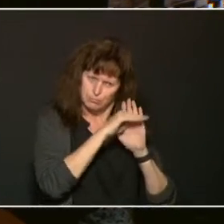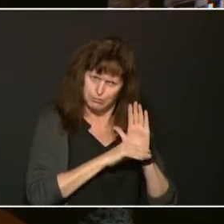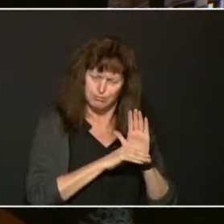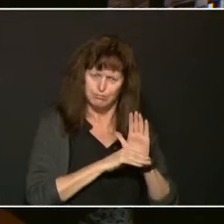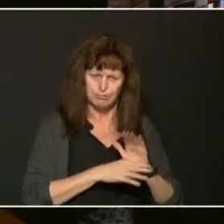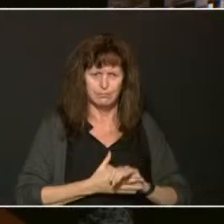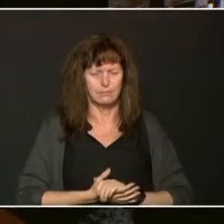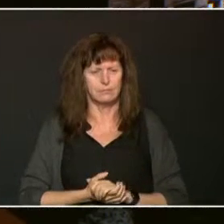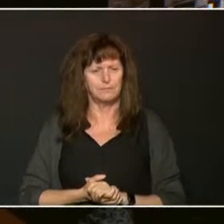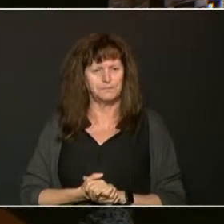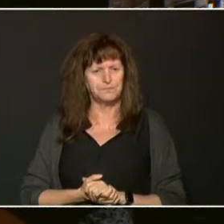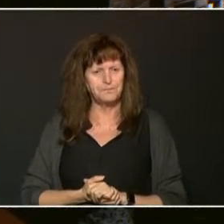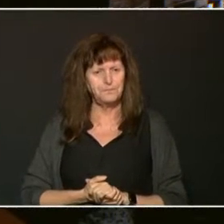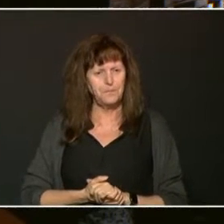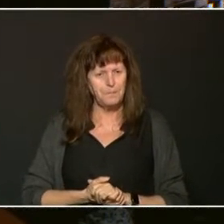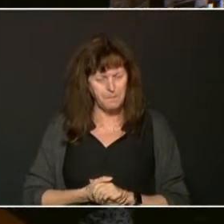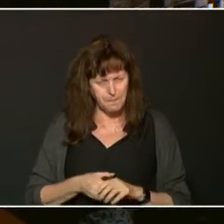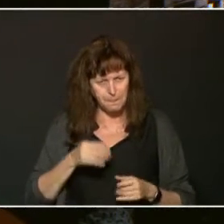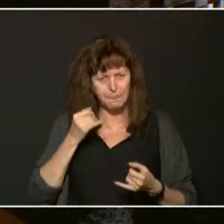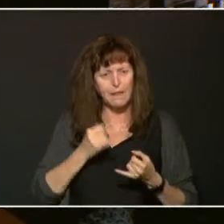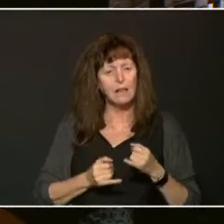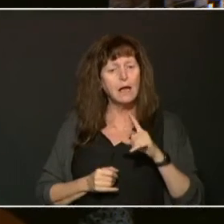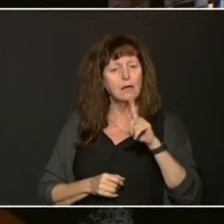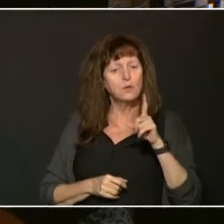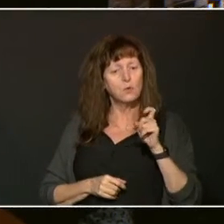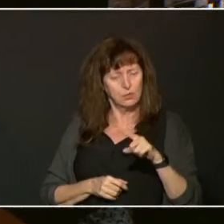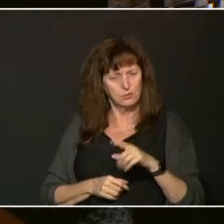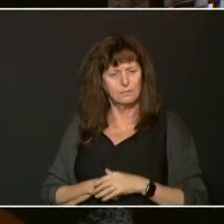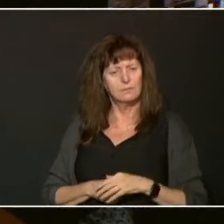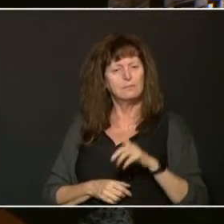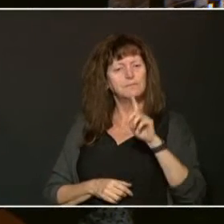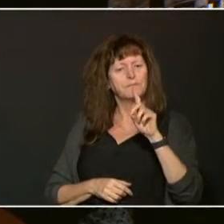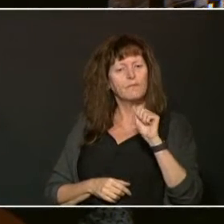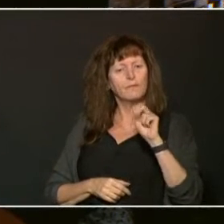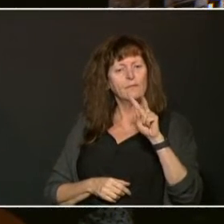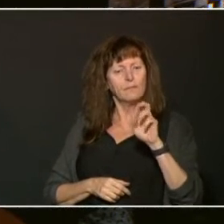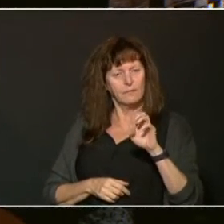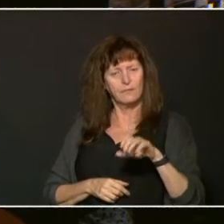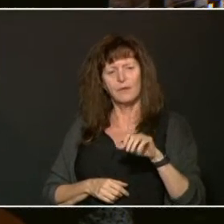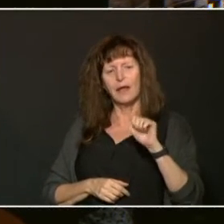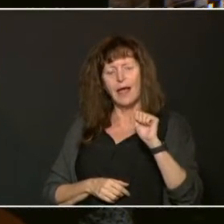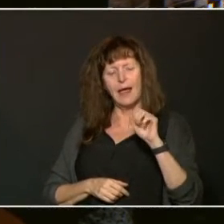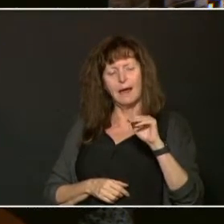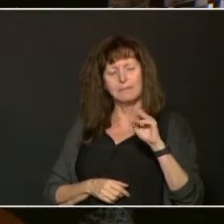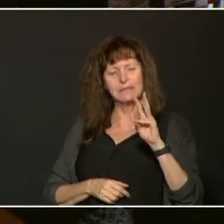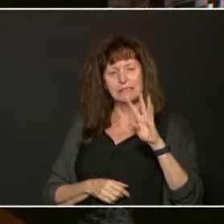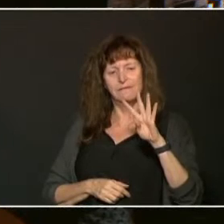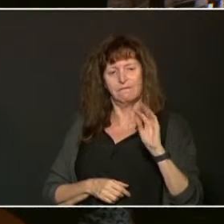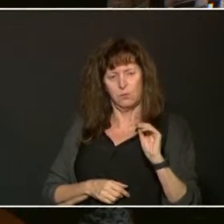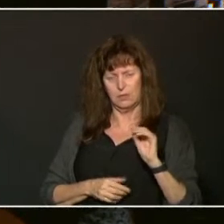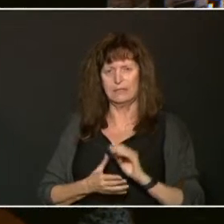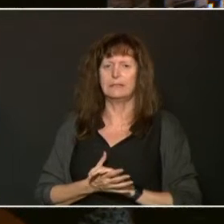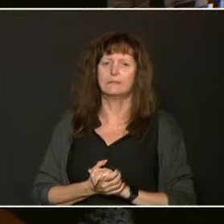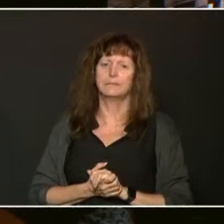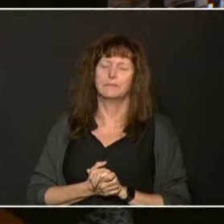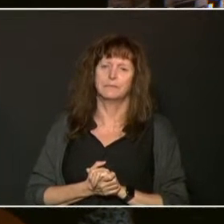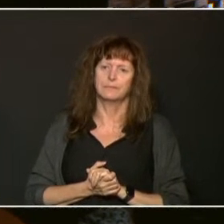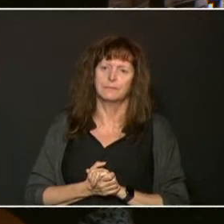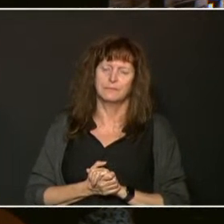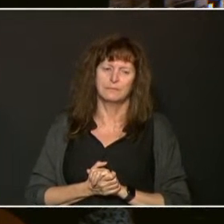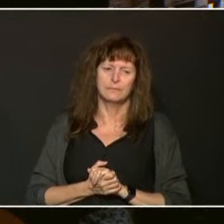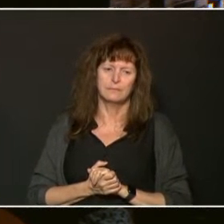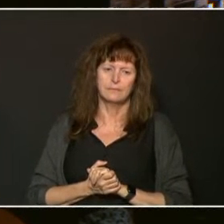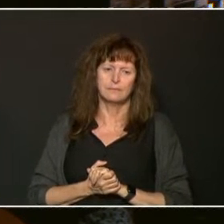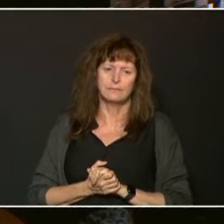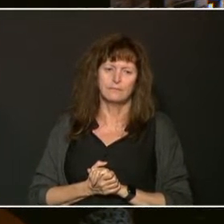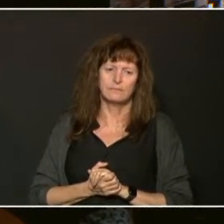question comes from Dave Woodard from AM 640. Dave, please go ahead. Good afternoon, doctors. Thank you.